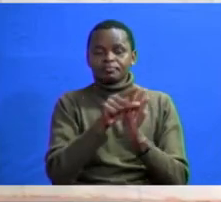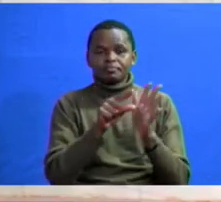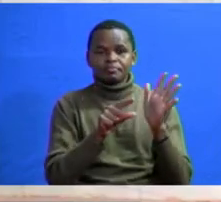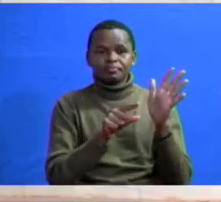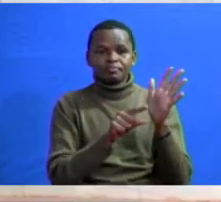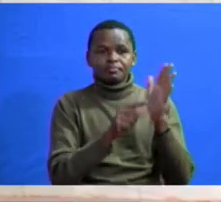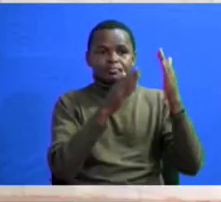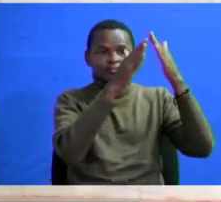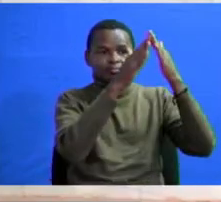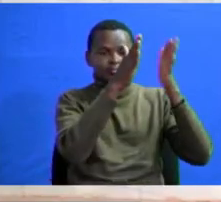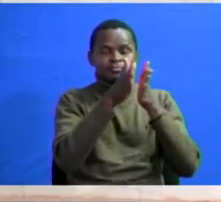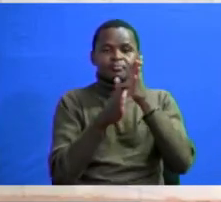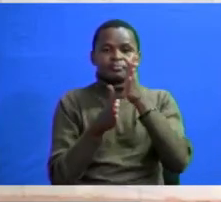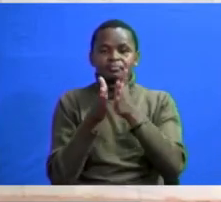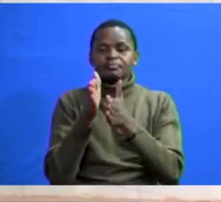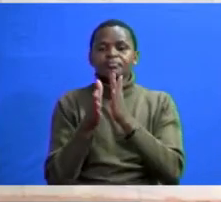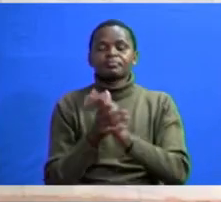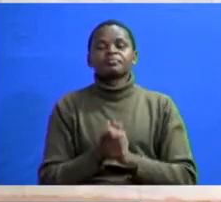the housing plan.